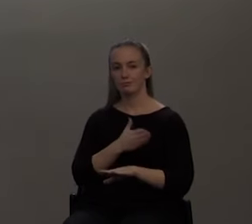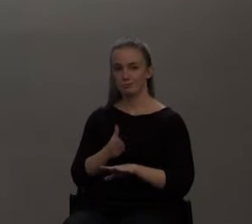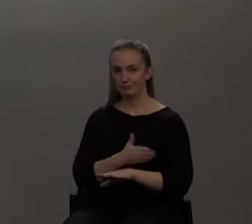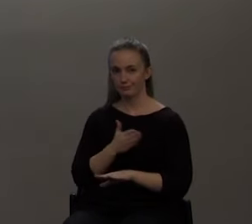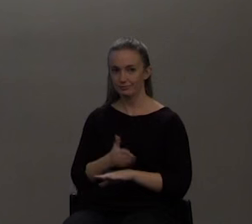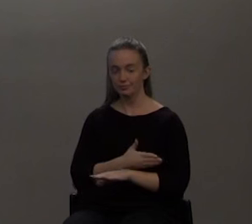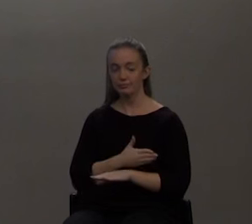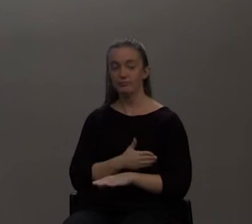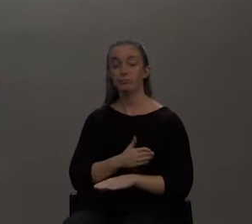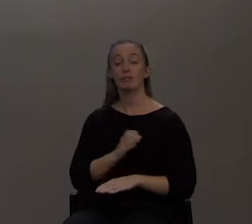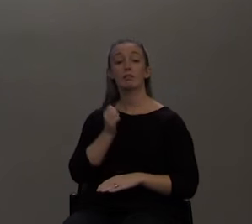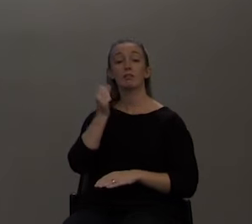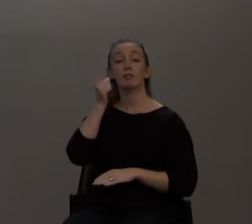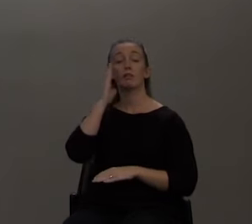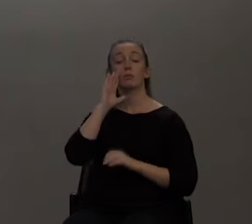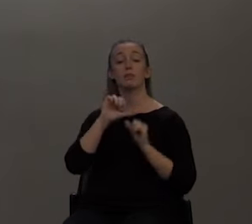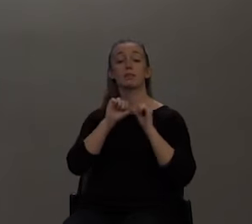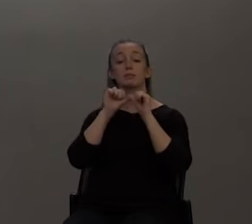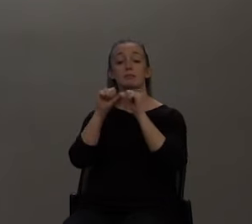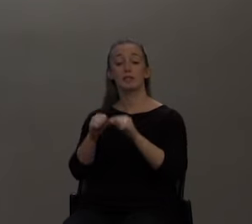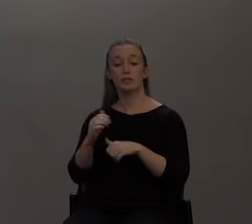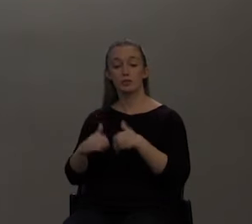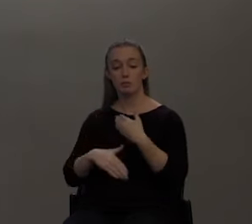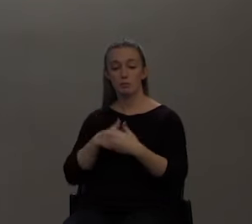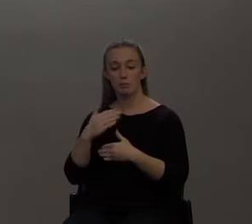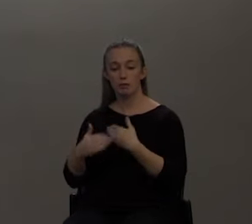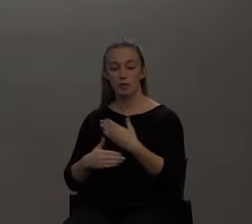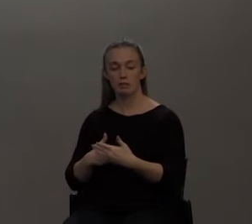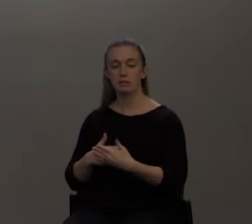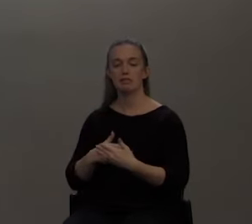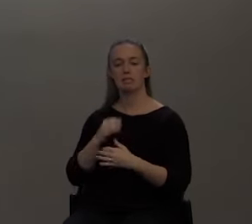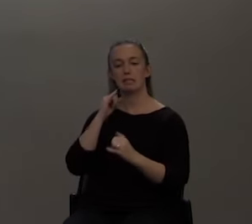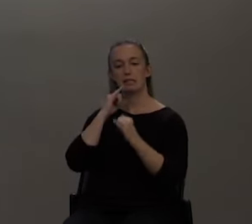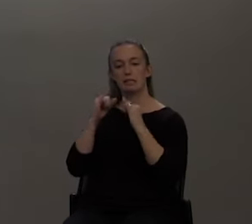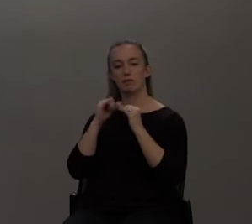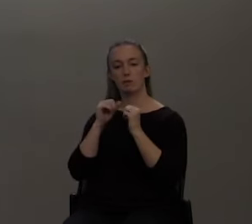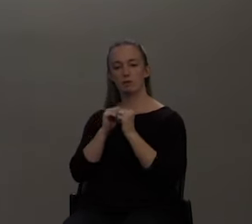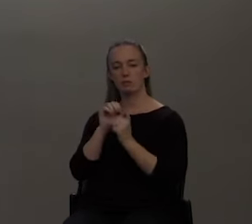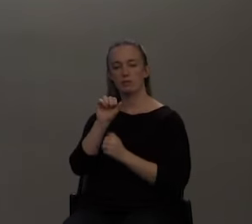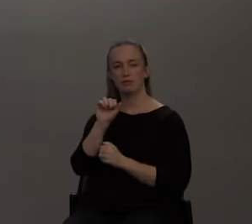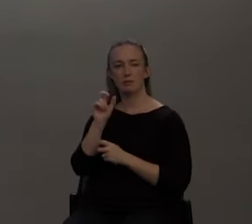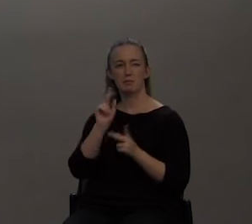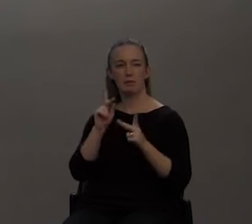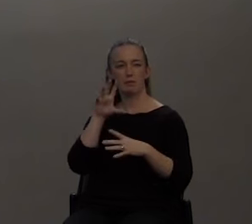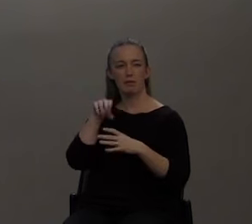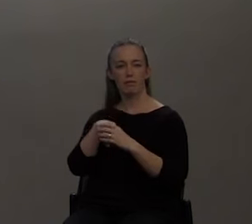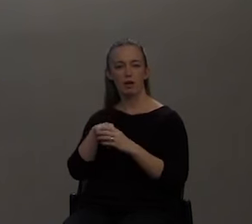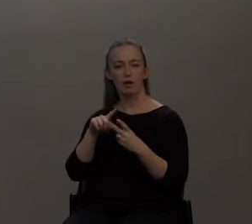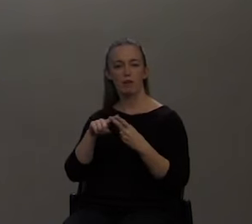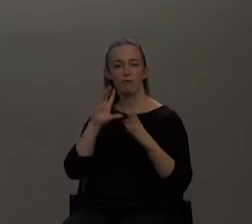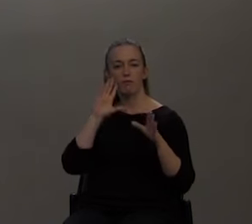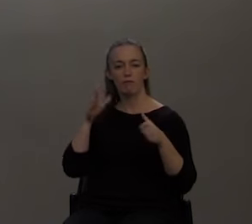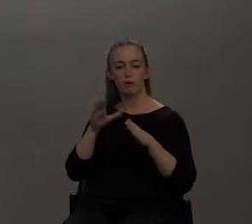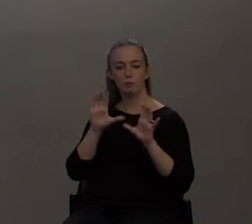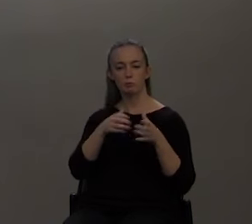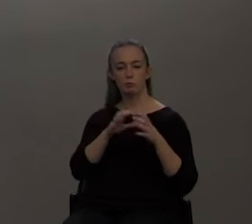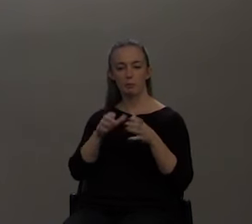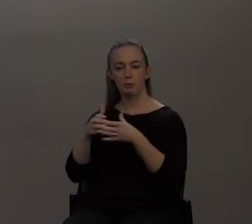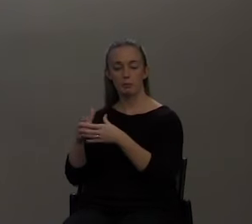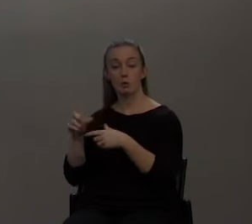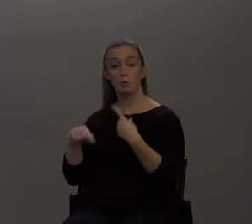going to continue the process of doing stakeholder interviews and focus groups so that as we continue to collect this